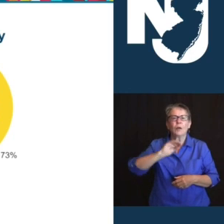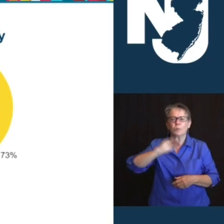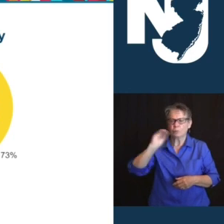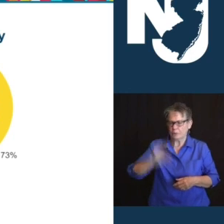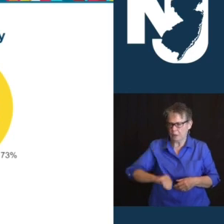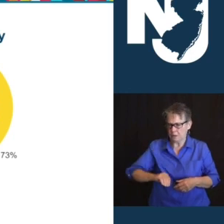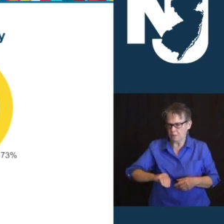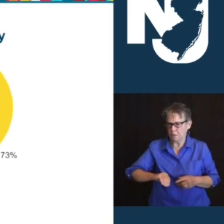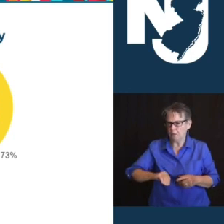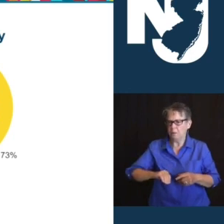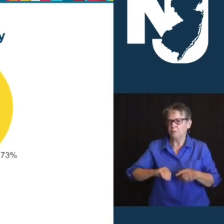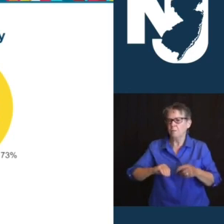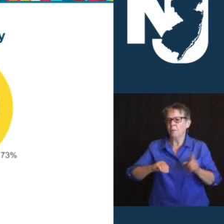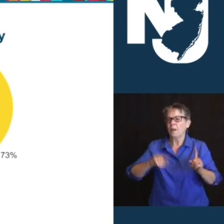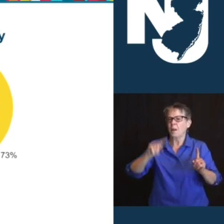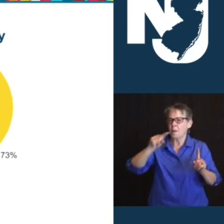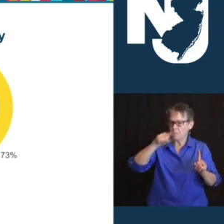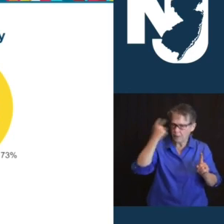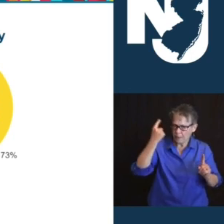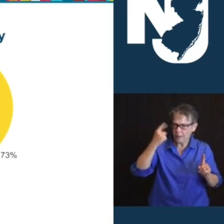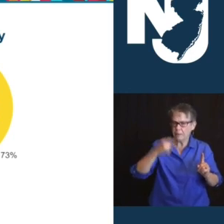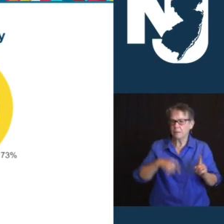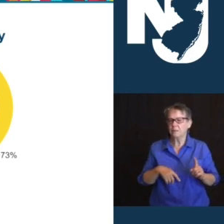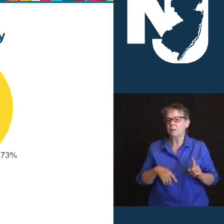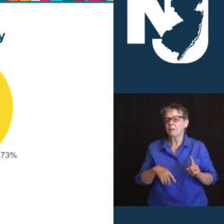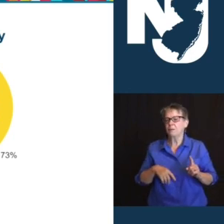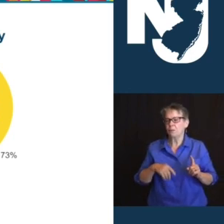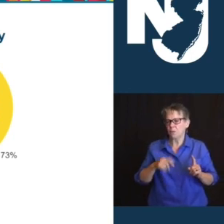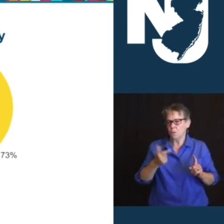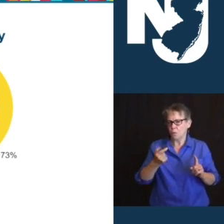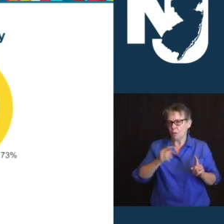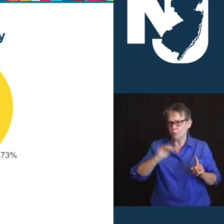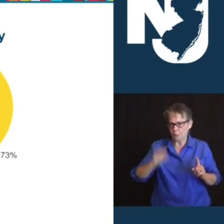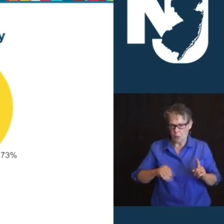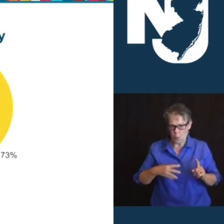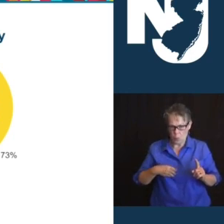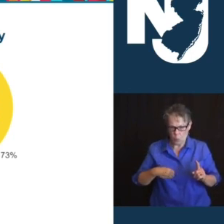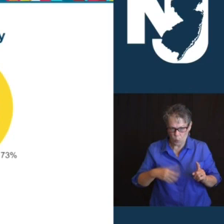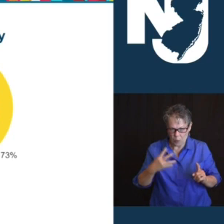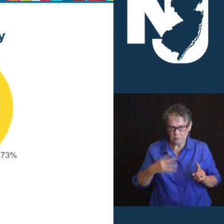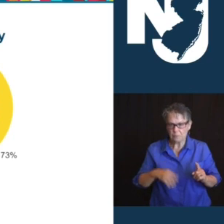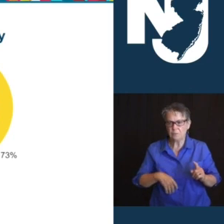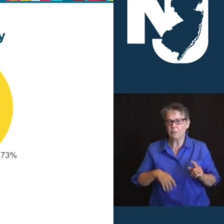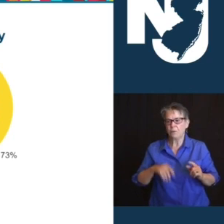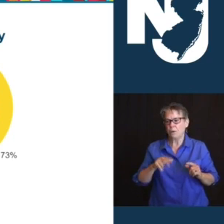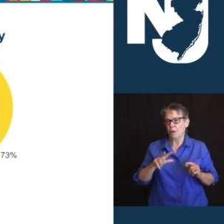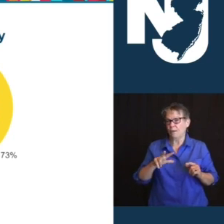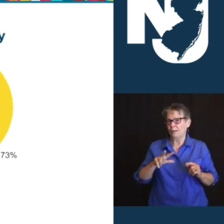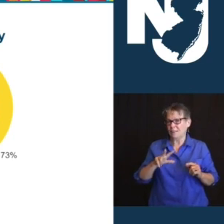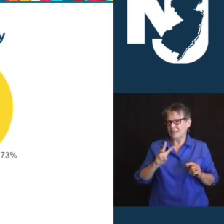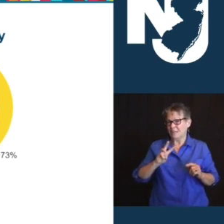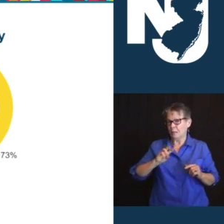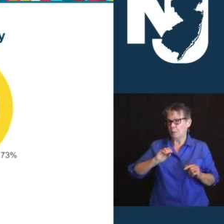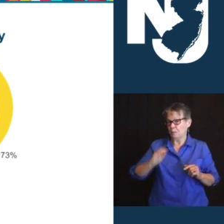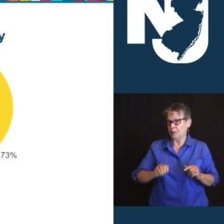as Black or African American, 21% as white, 36% as Asian